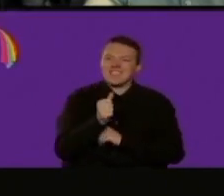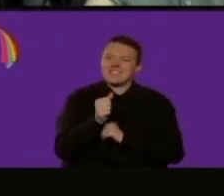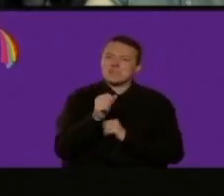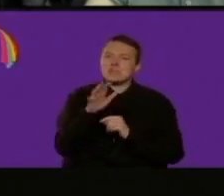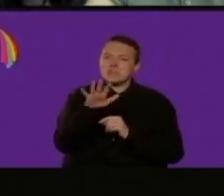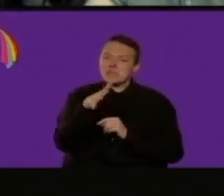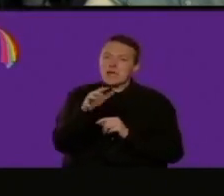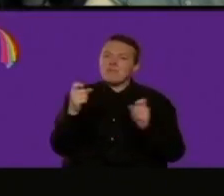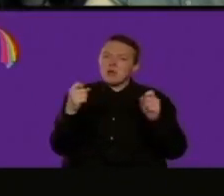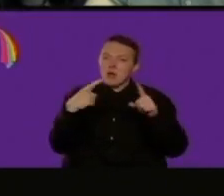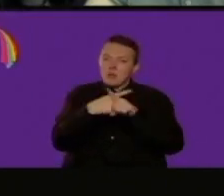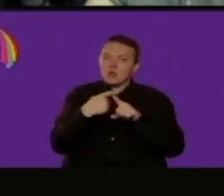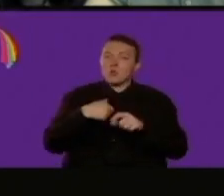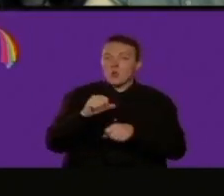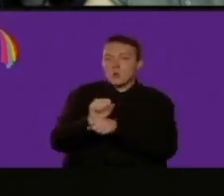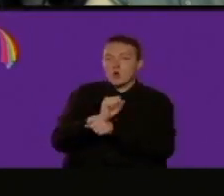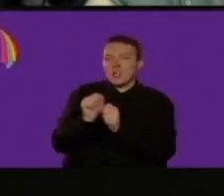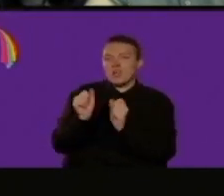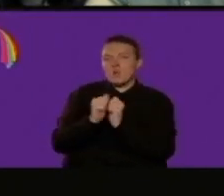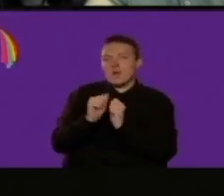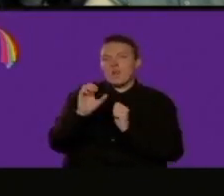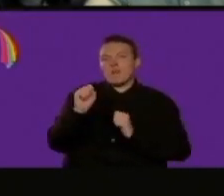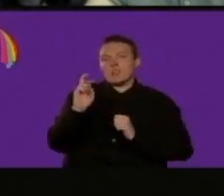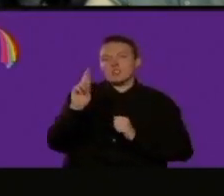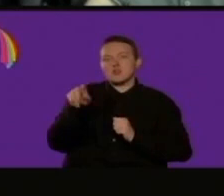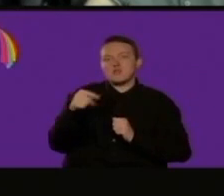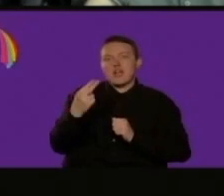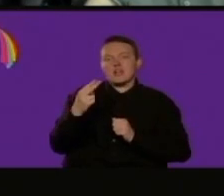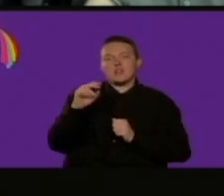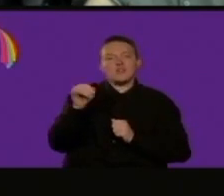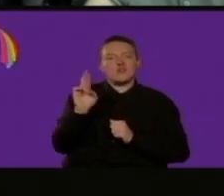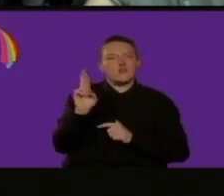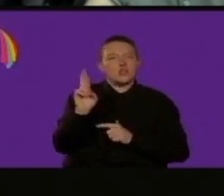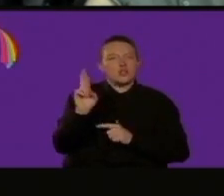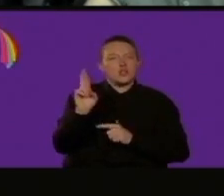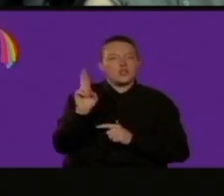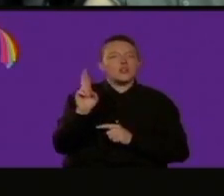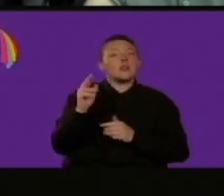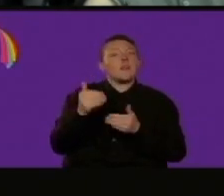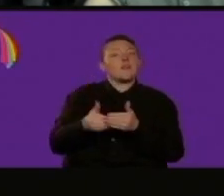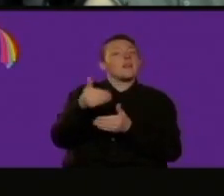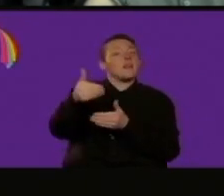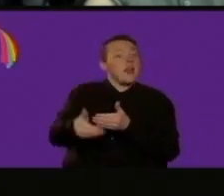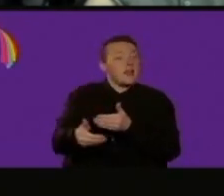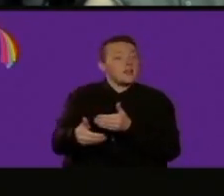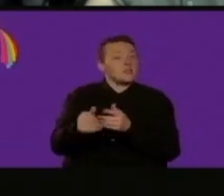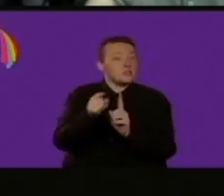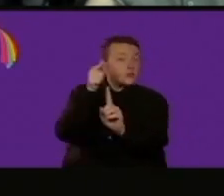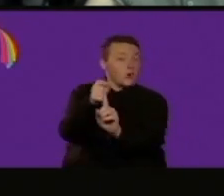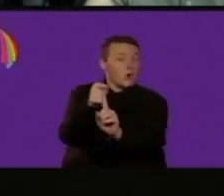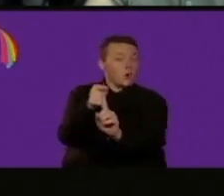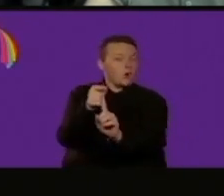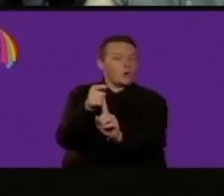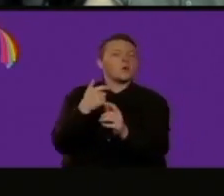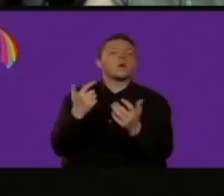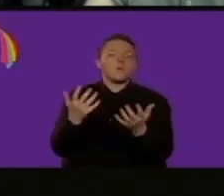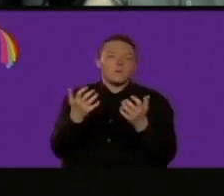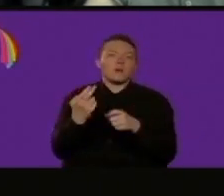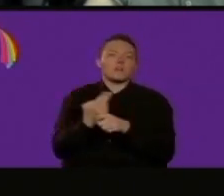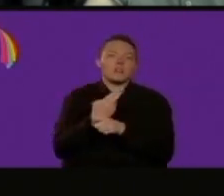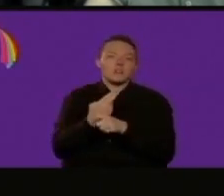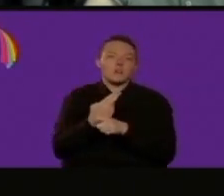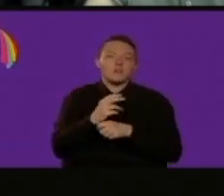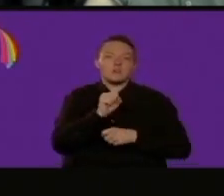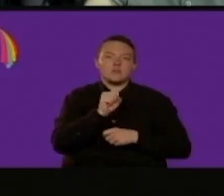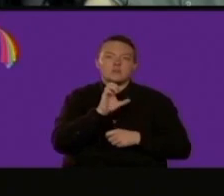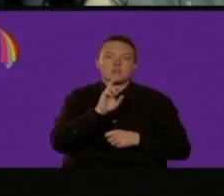we are in a better position to work with Scratch. Okay, I'm sure everyone will be waiting for the Scratch version. I'm